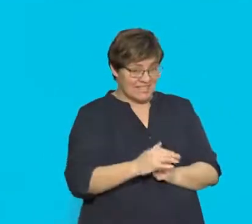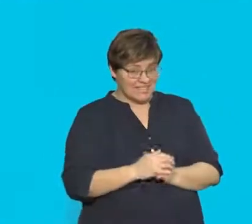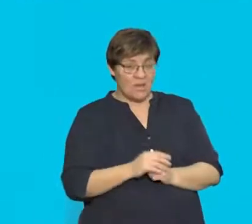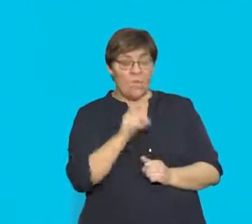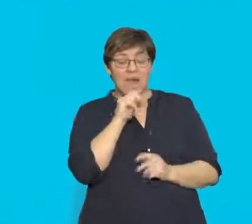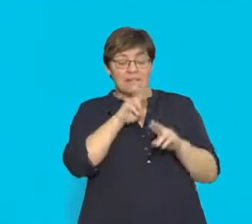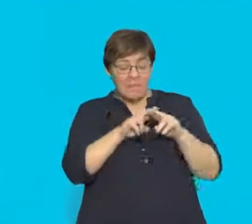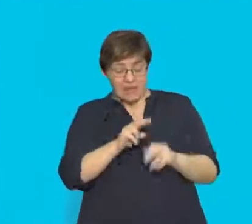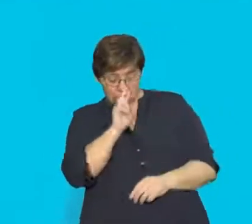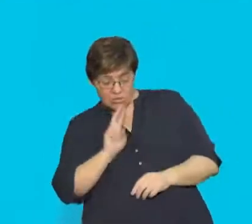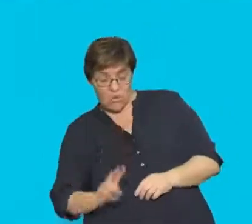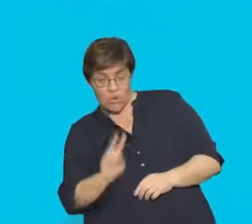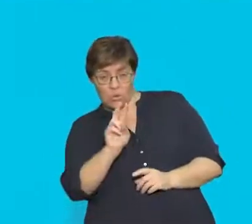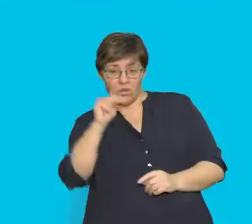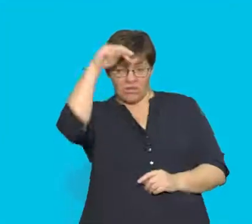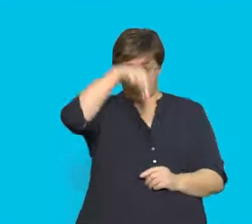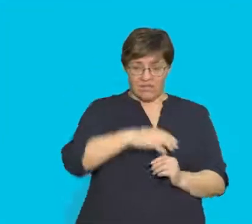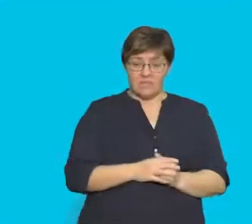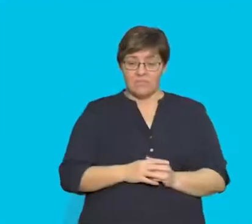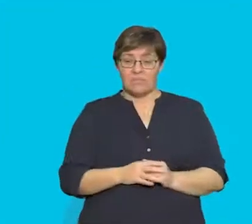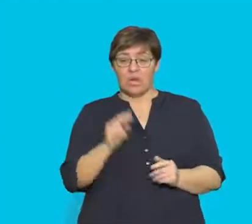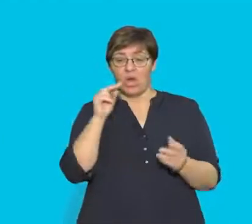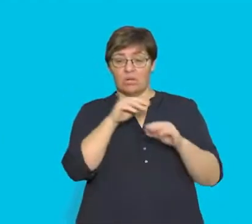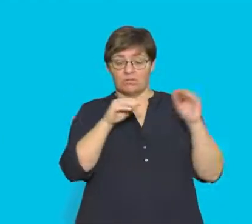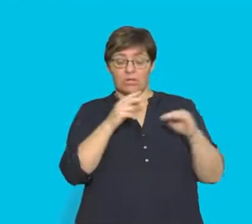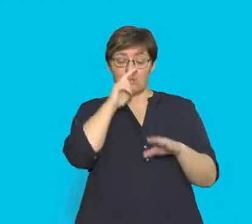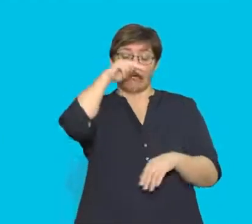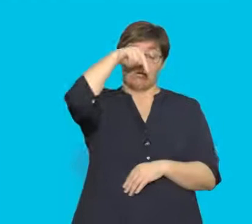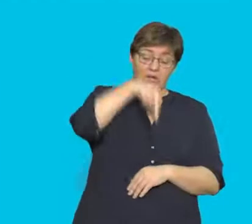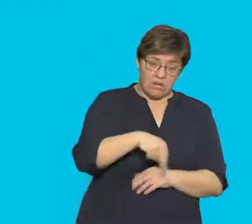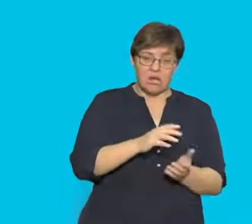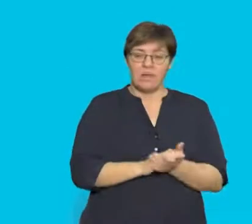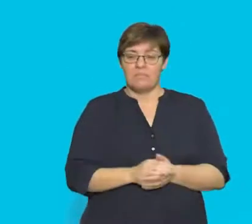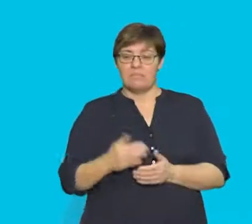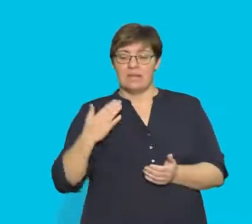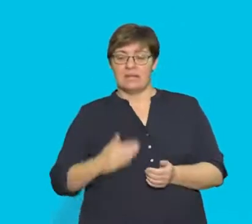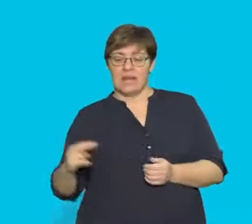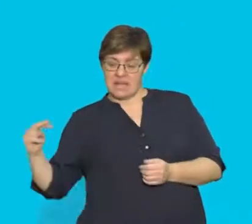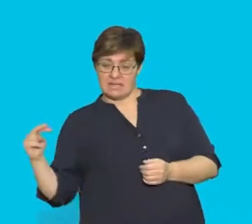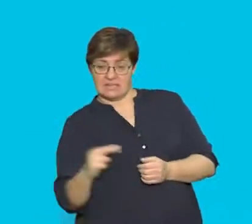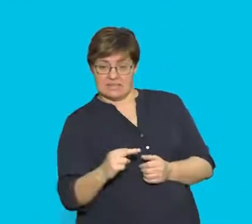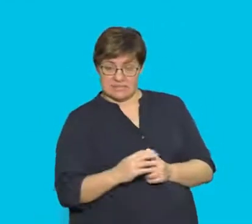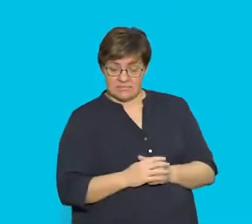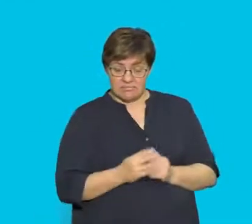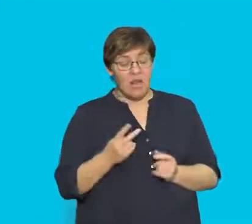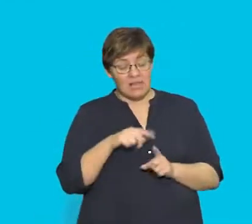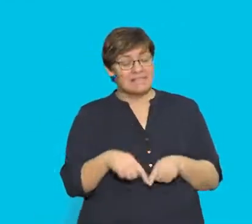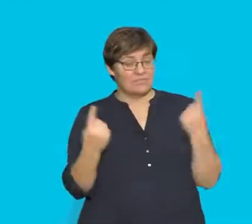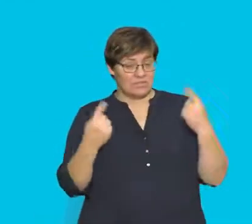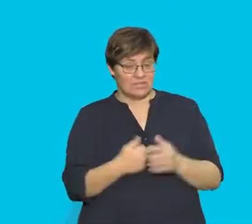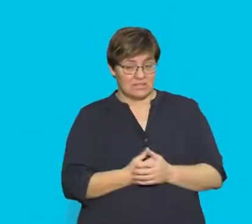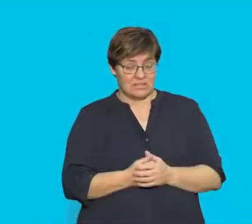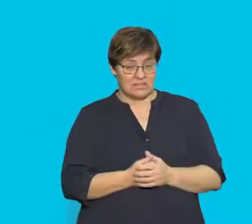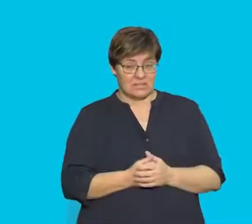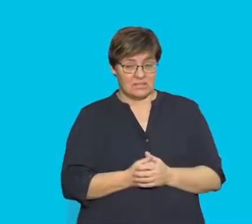now from where you're looking at. This is kind of the top view, and this is the side-on view. They look different,